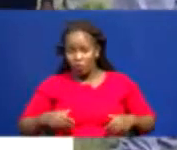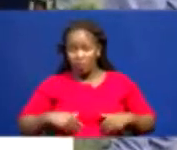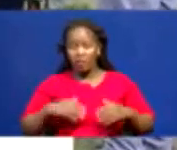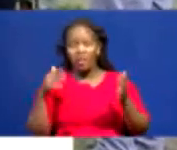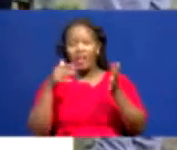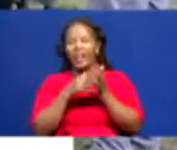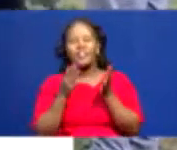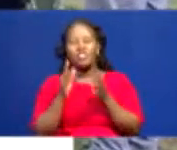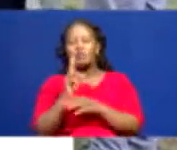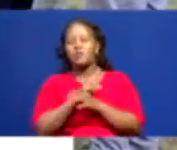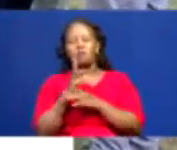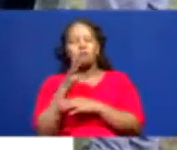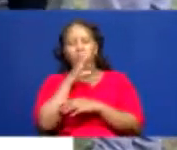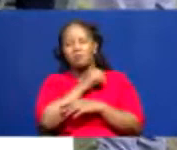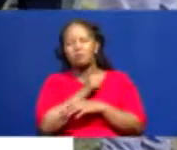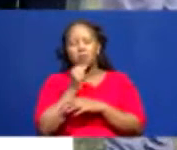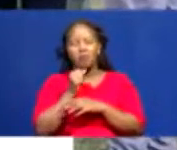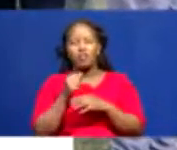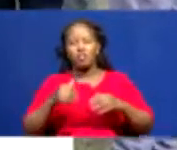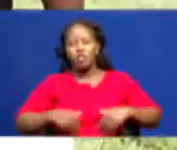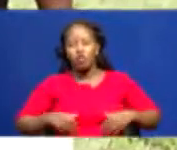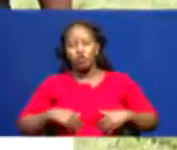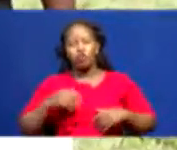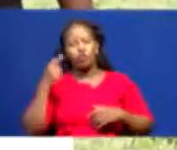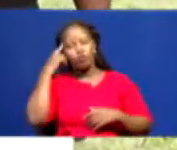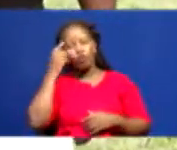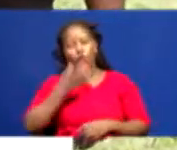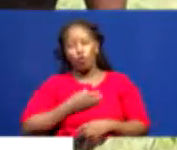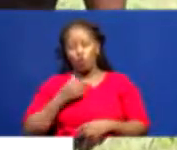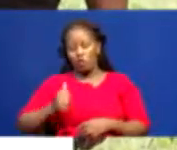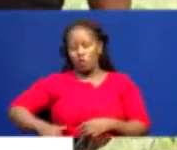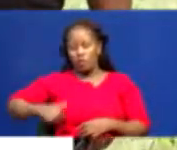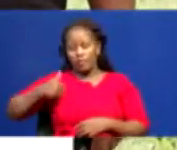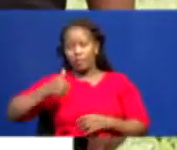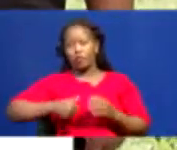by politicians to achieve their own self-interests.